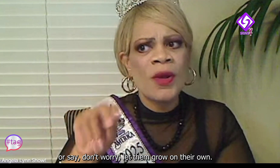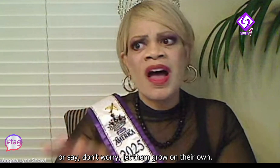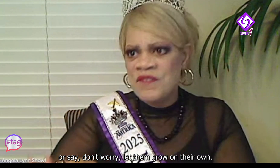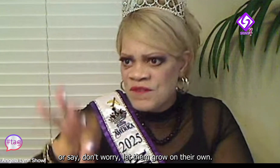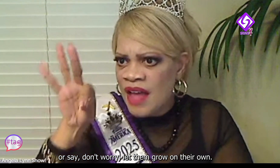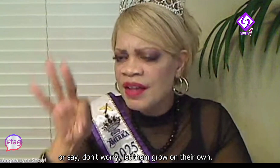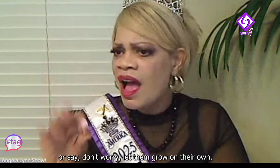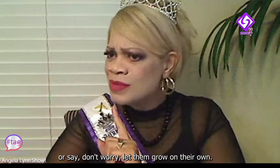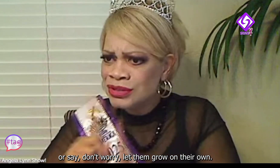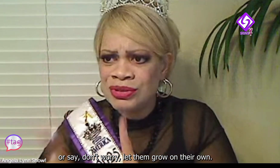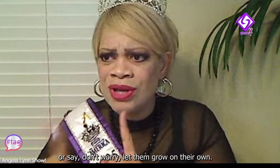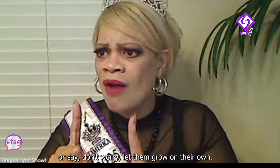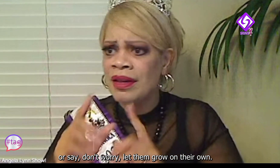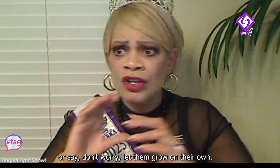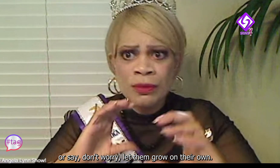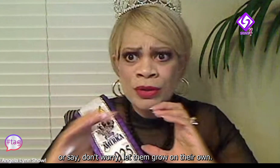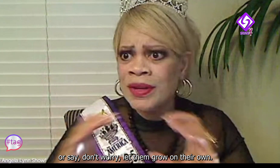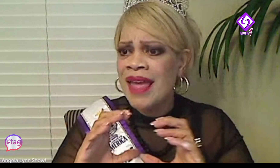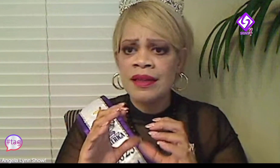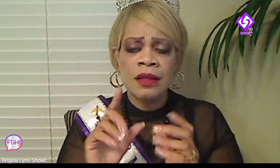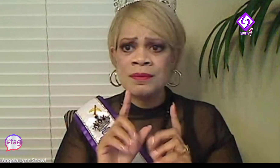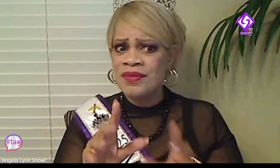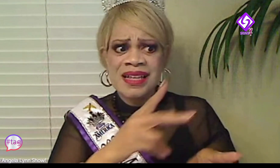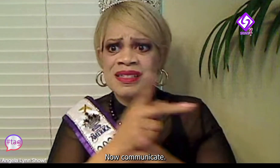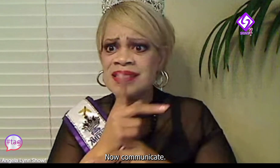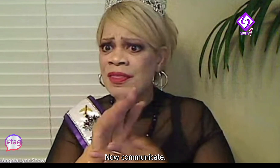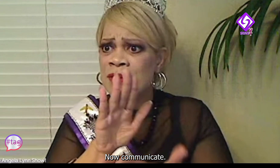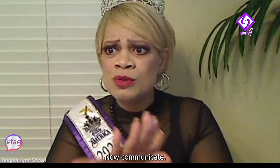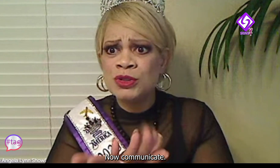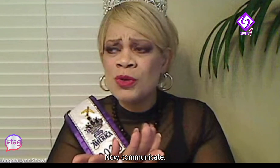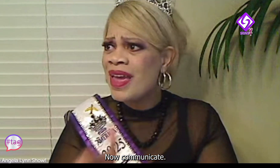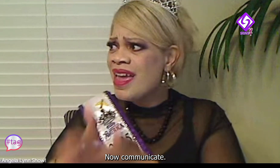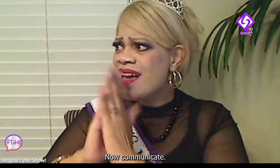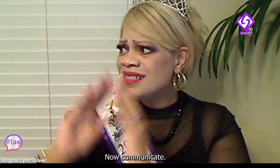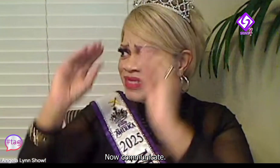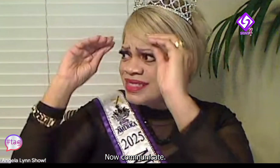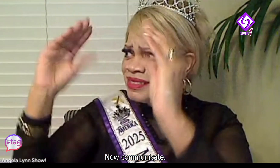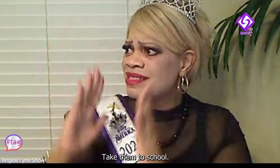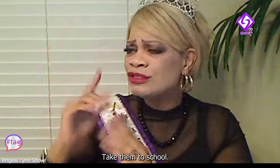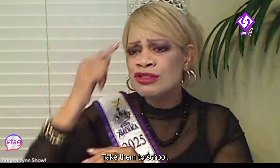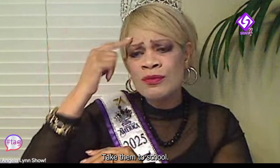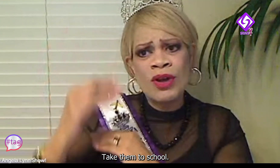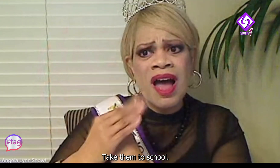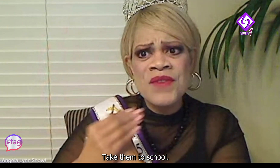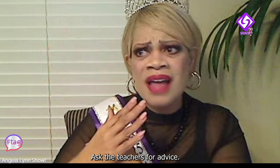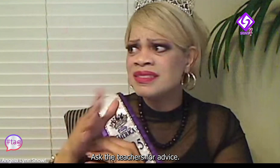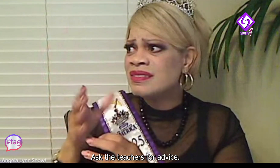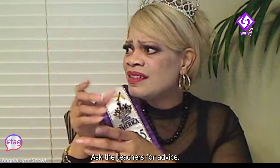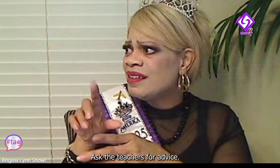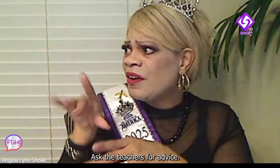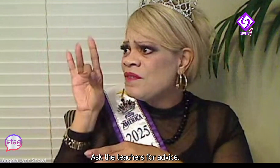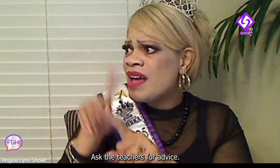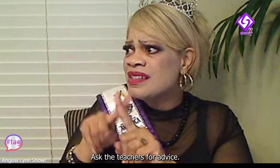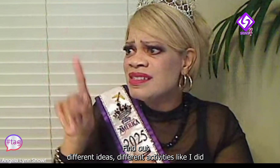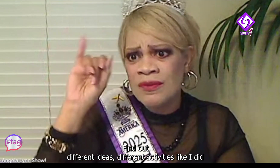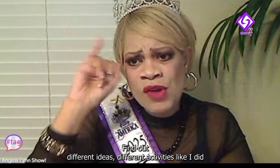fine or say, don't worry, let them grow on their own. No, communicate, take them to school, ask the